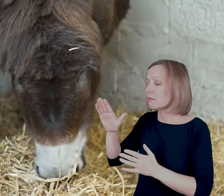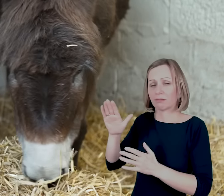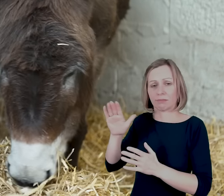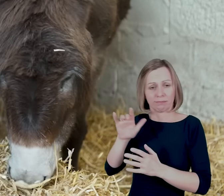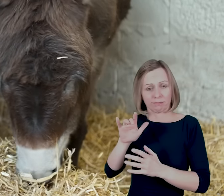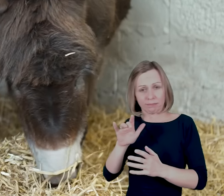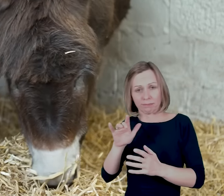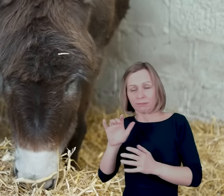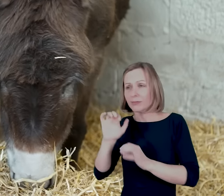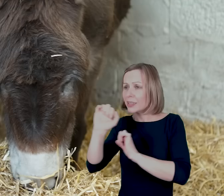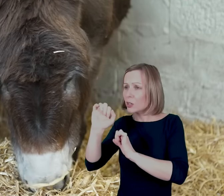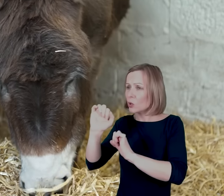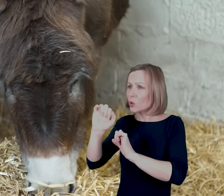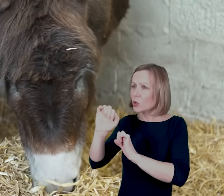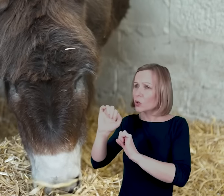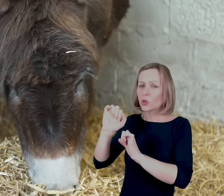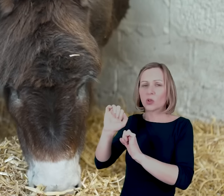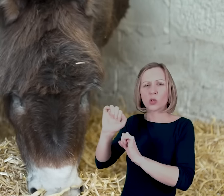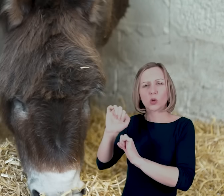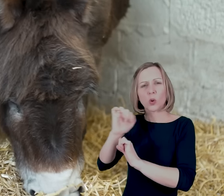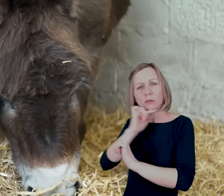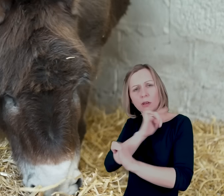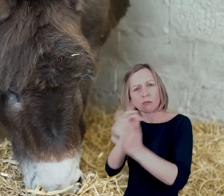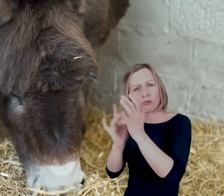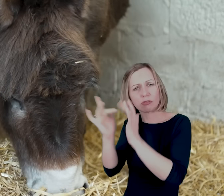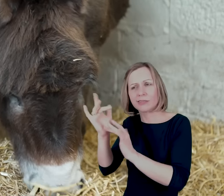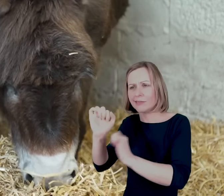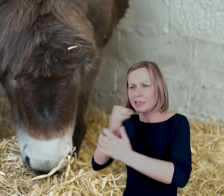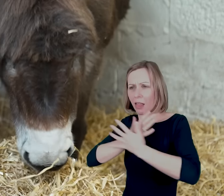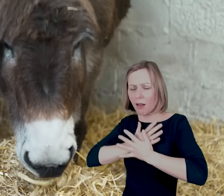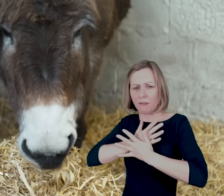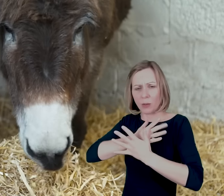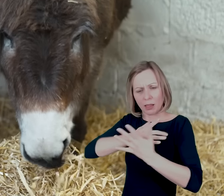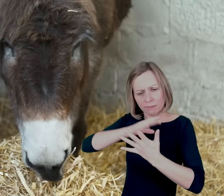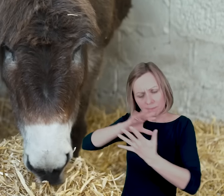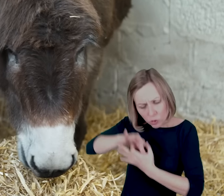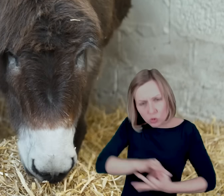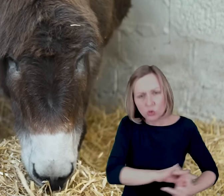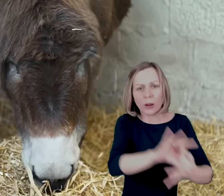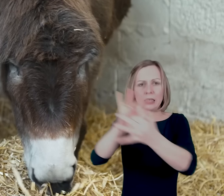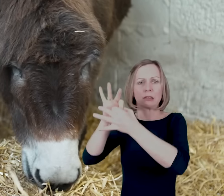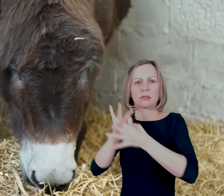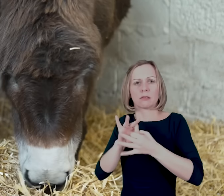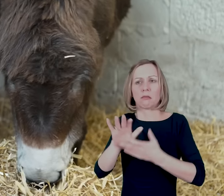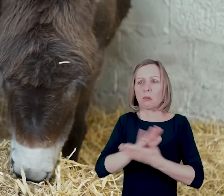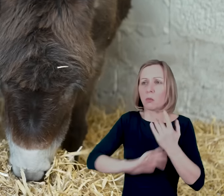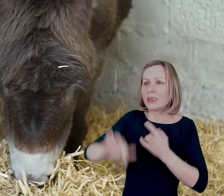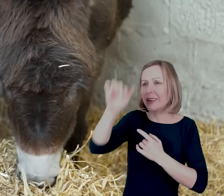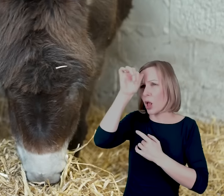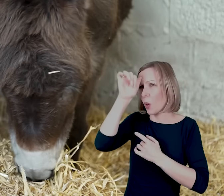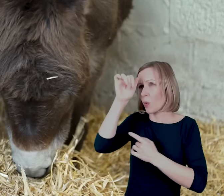to bind us together with the love of your child, Jesus Christ, that we may know his presence in our